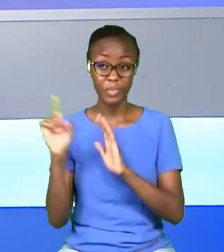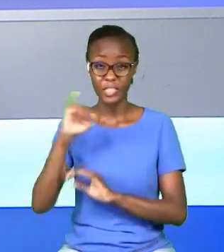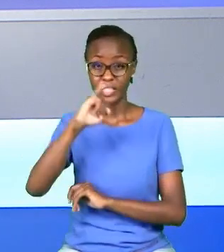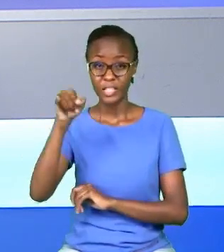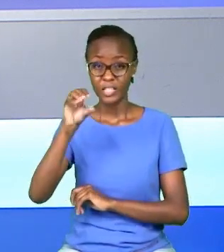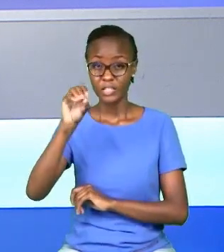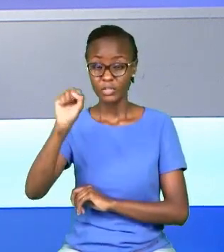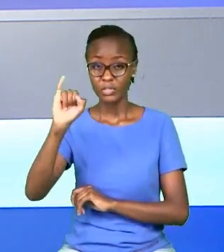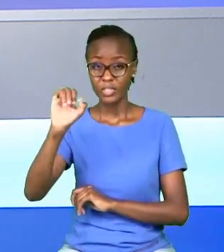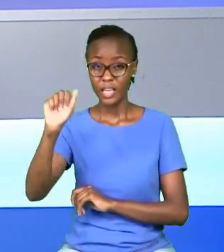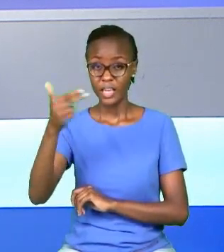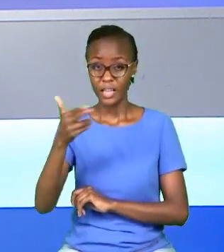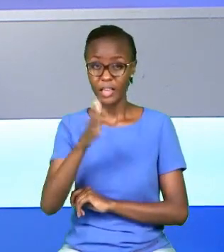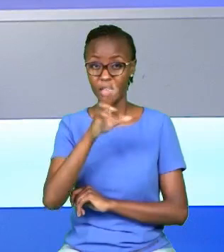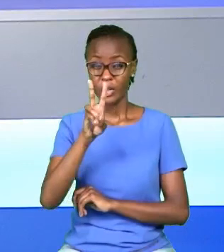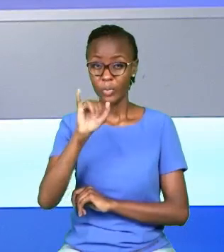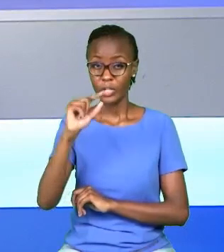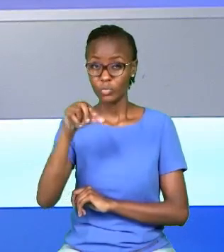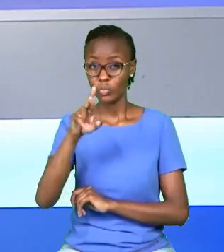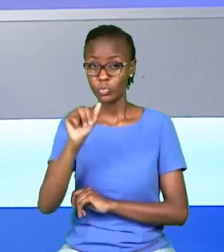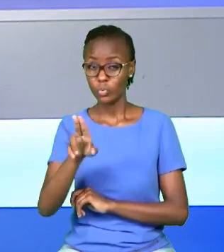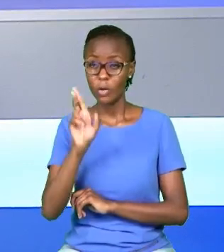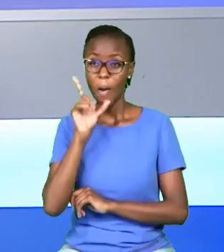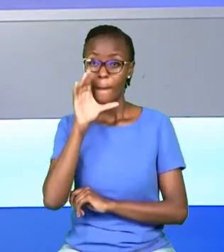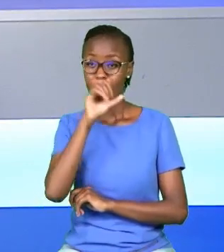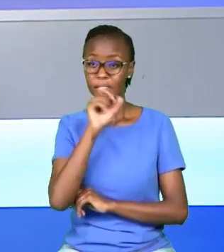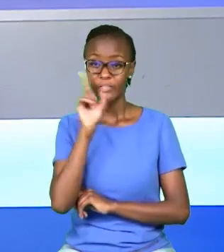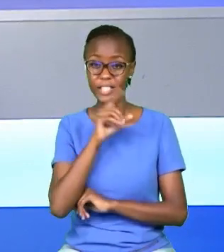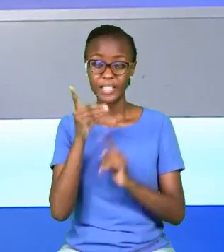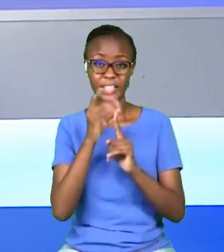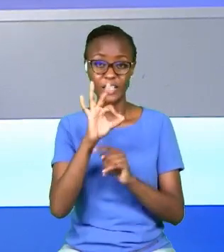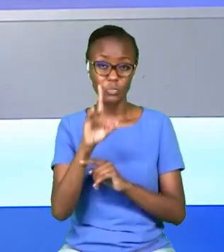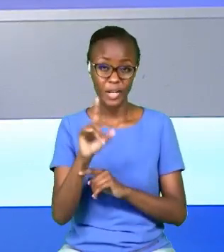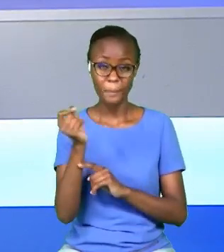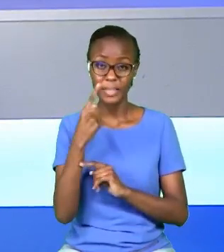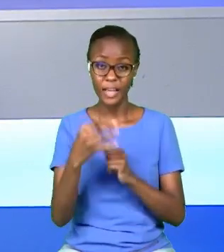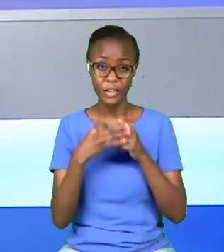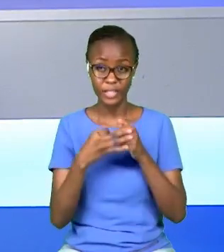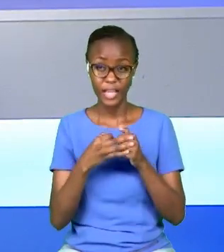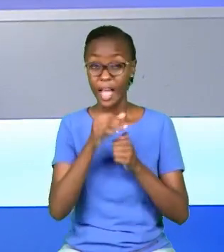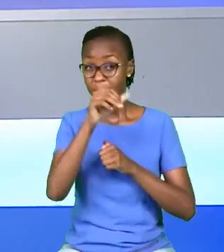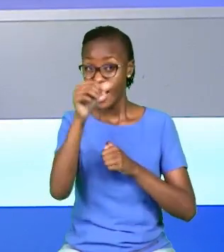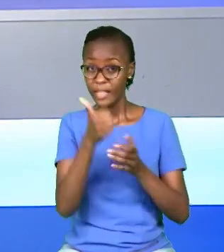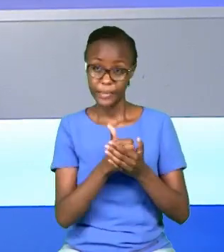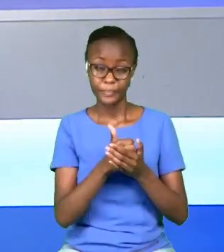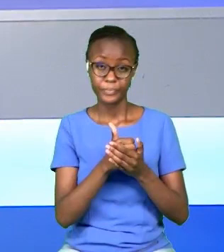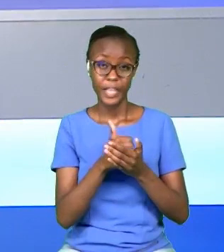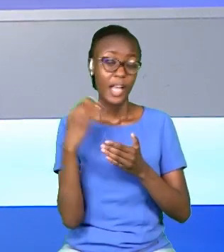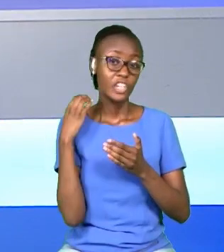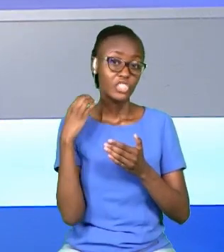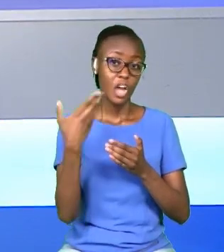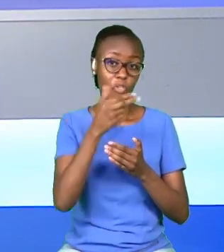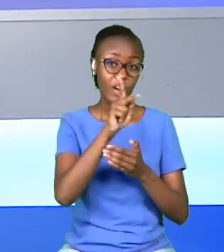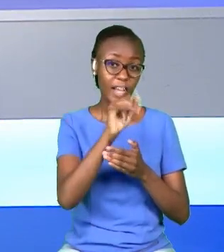a 36-year-old, who went missing on 31st August this year, according to Executive Director of Haki Africa, Hussein Khalid. The government